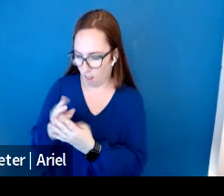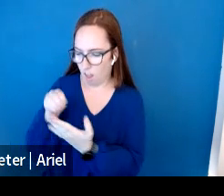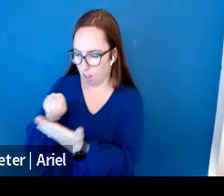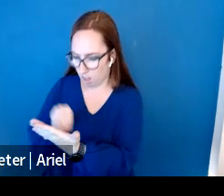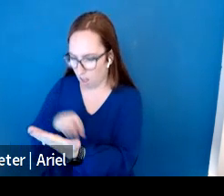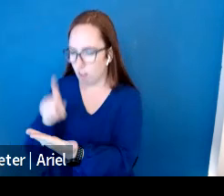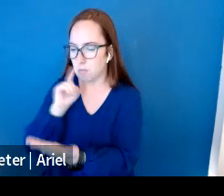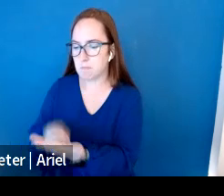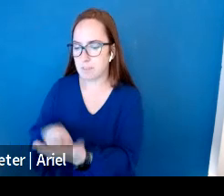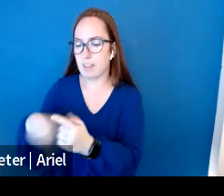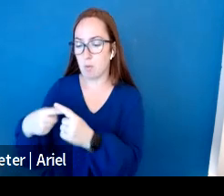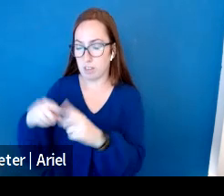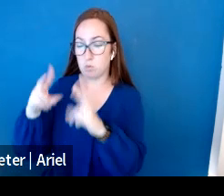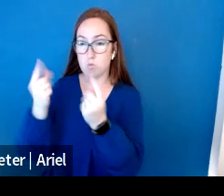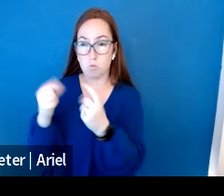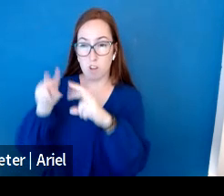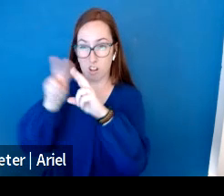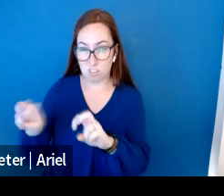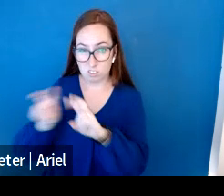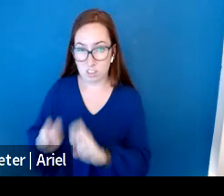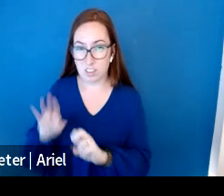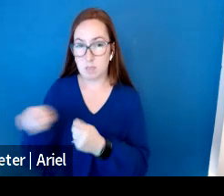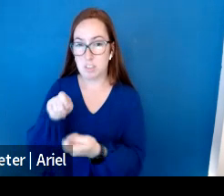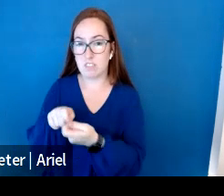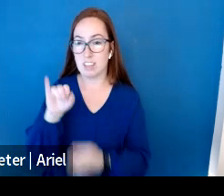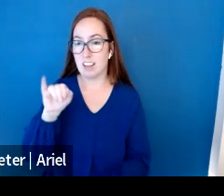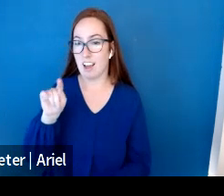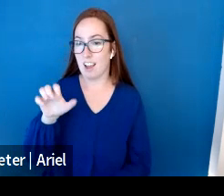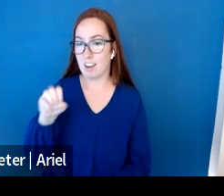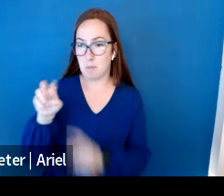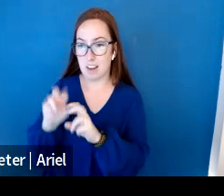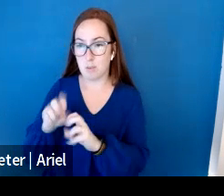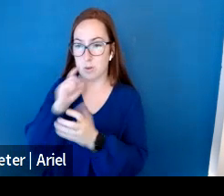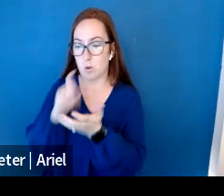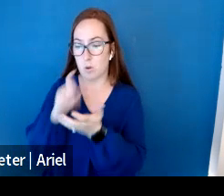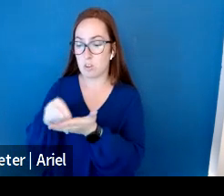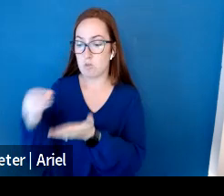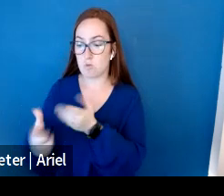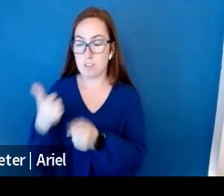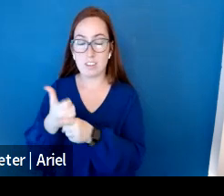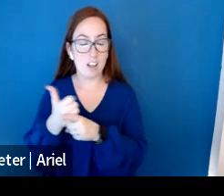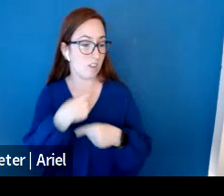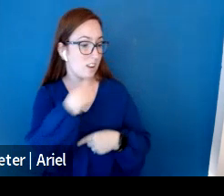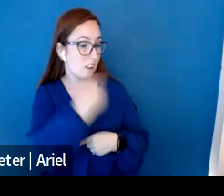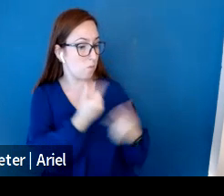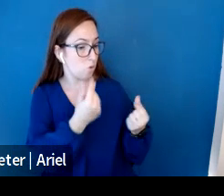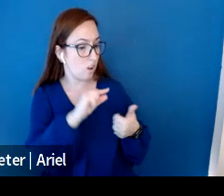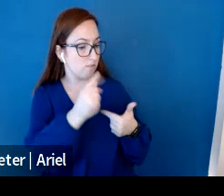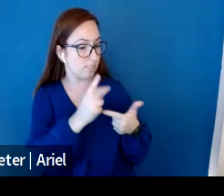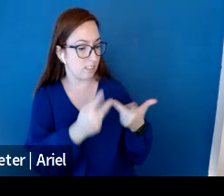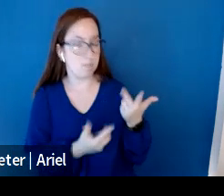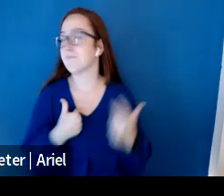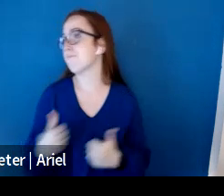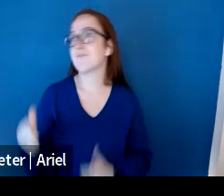identify that based on the item analysis that that student doesn't follow directions during activities, so that we can